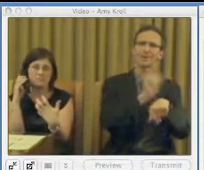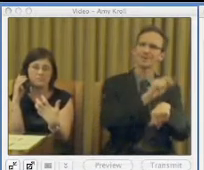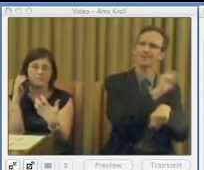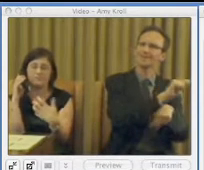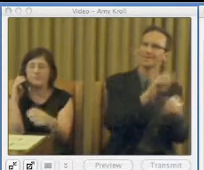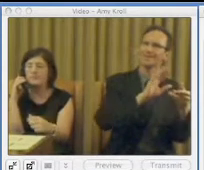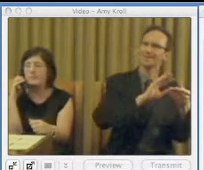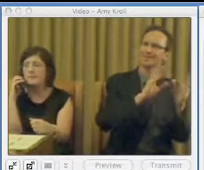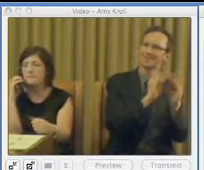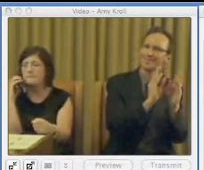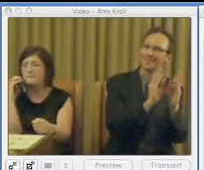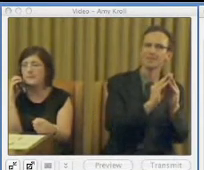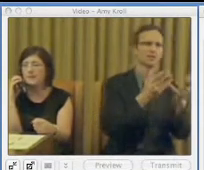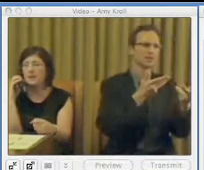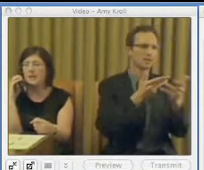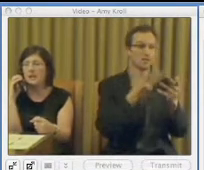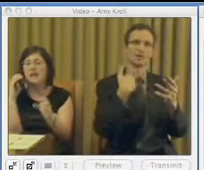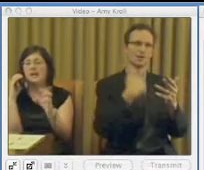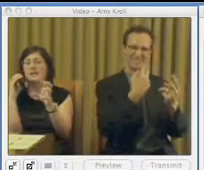doesn't fit.